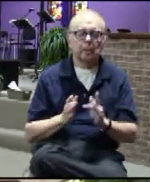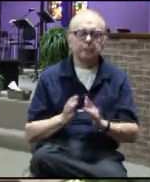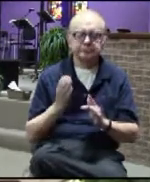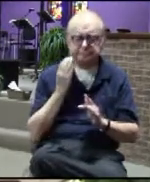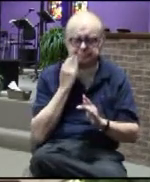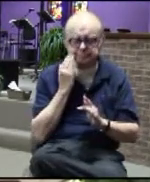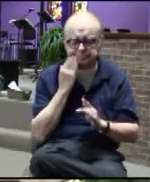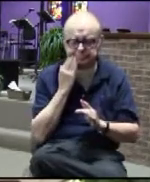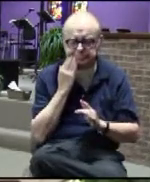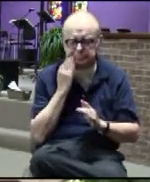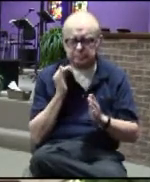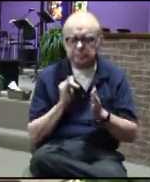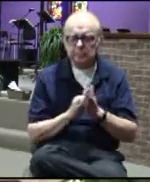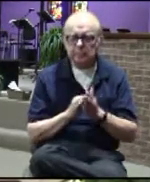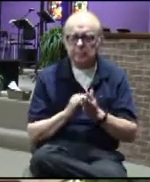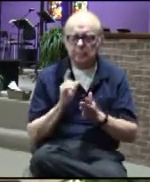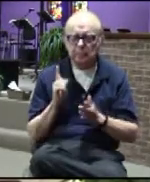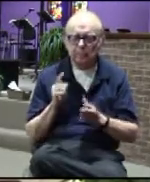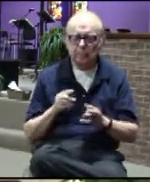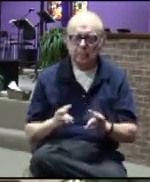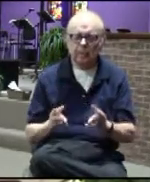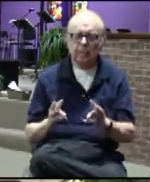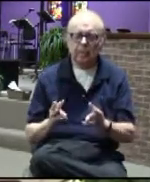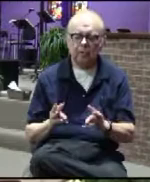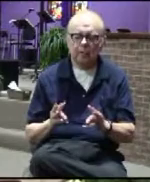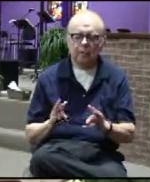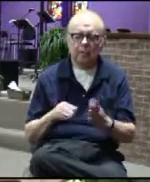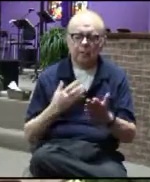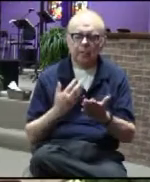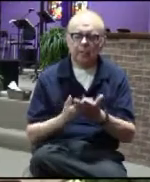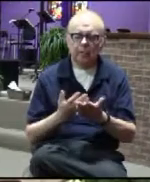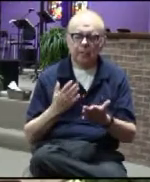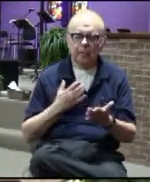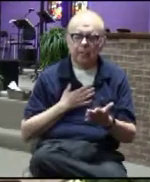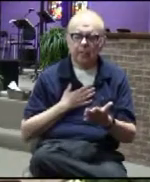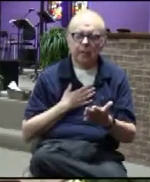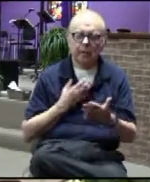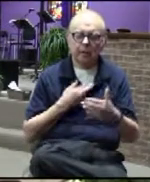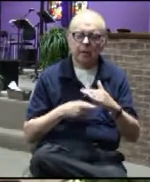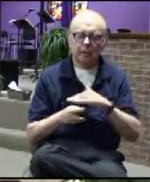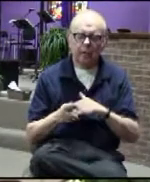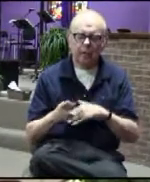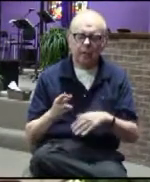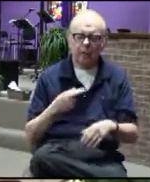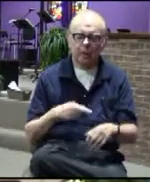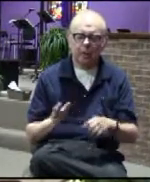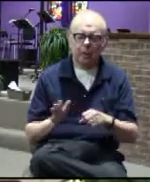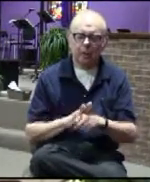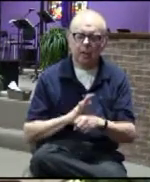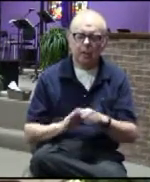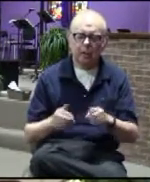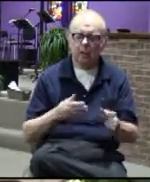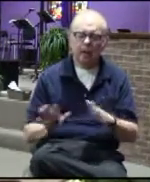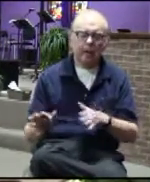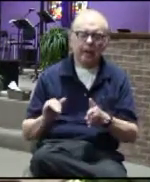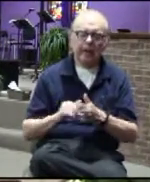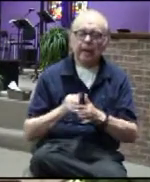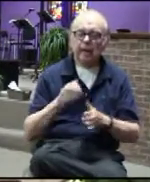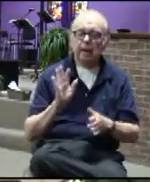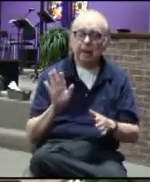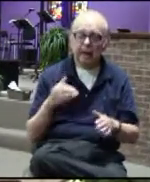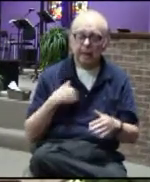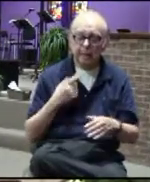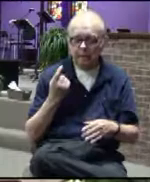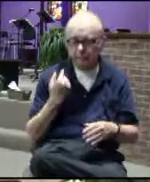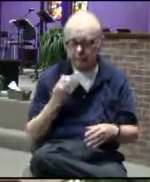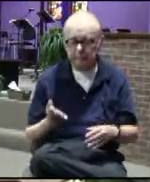knew that this was the way to validate my righteousness and fulfill the plans that God had for me